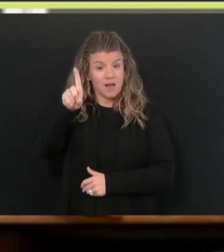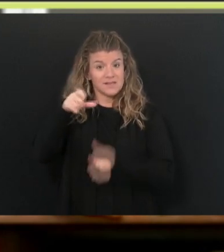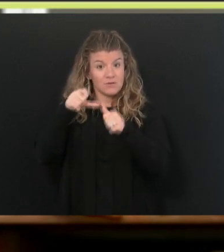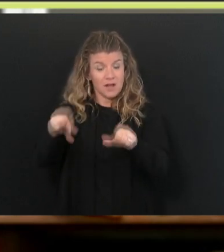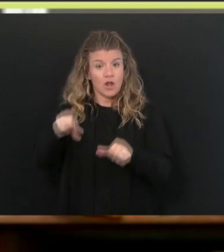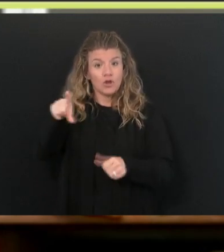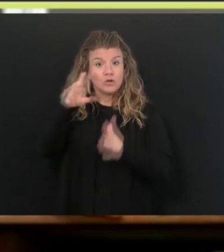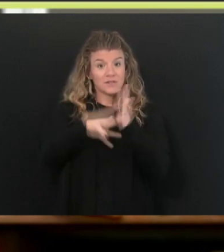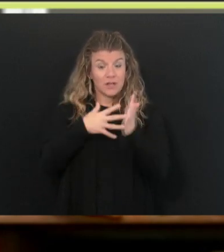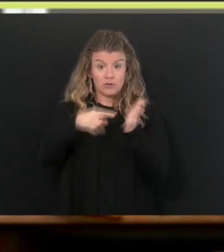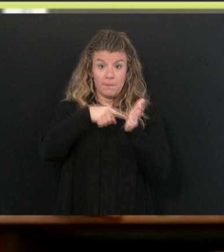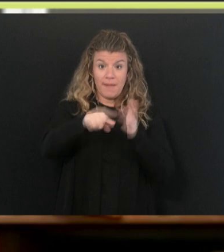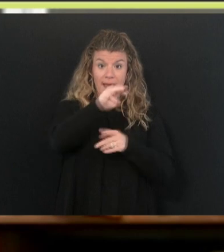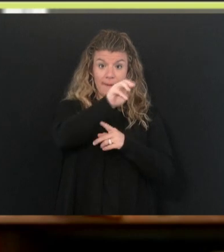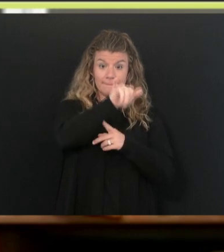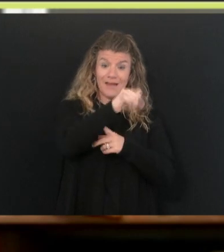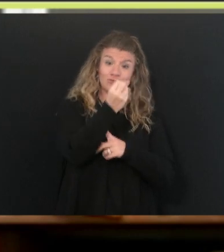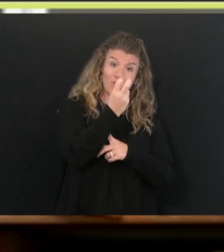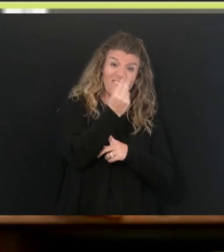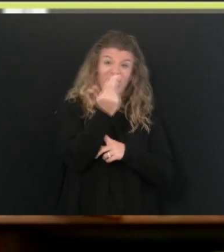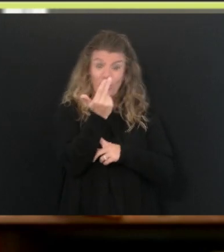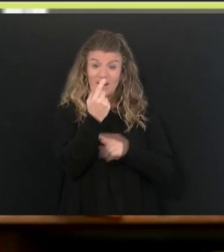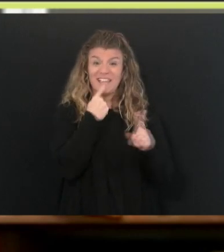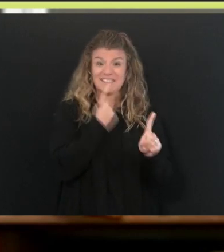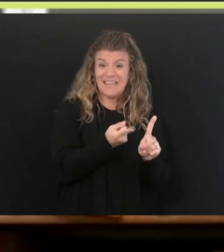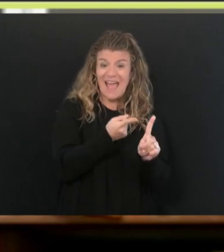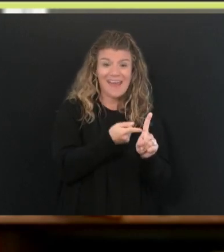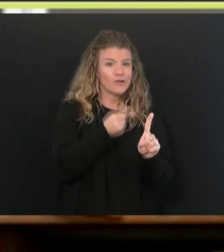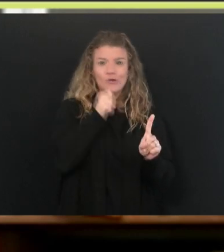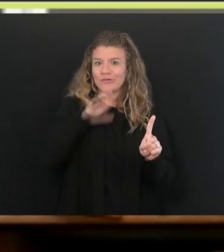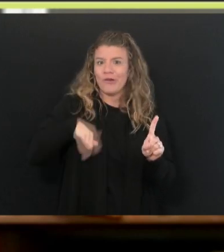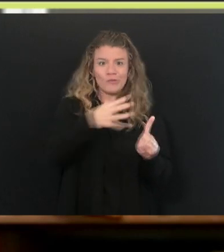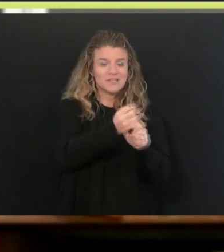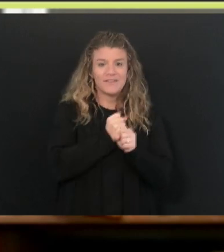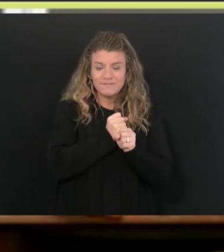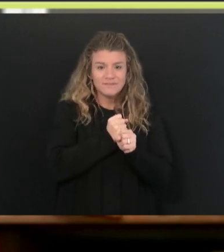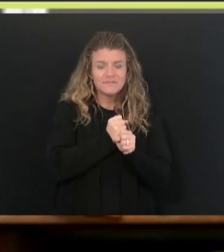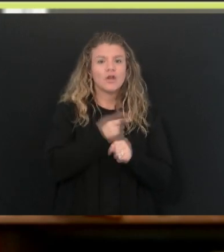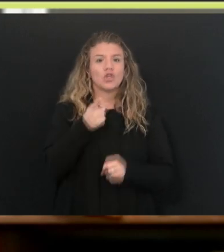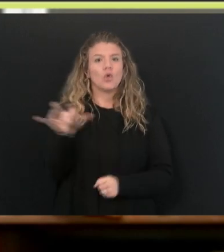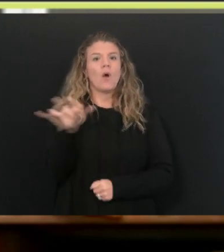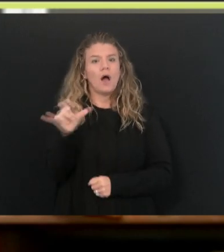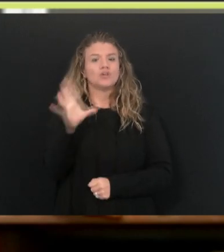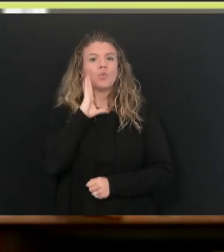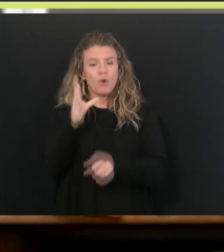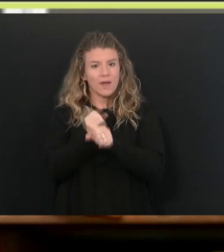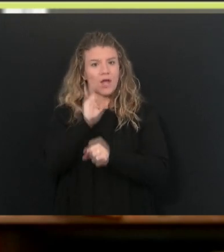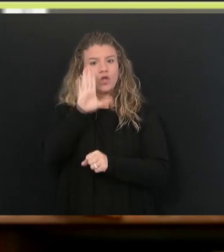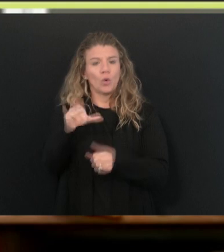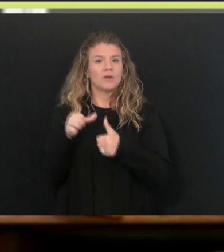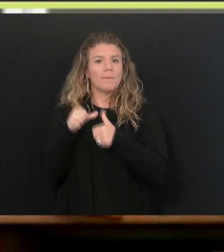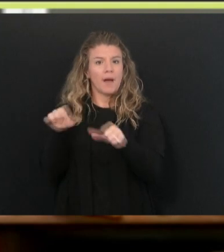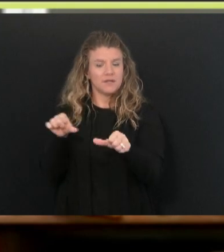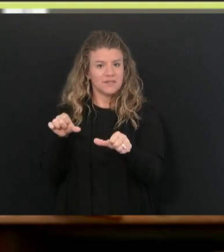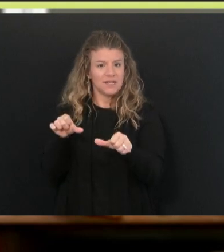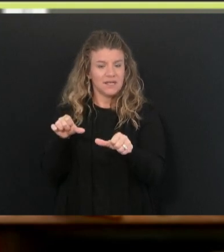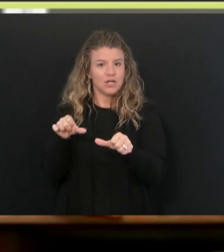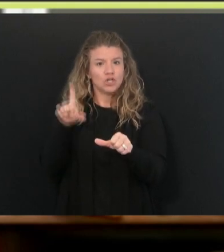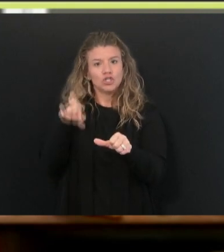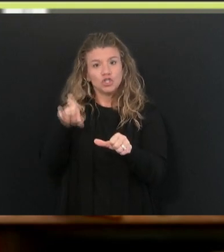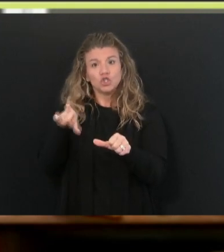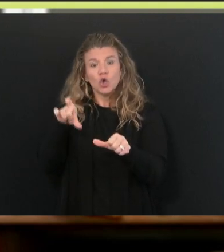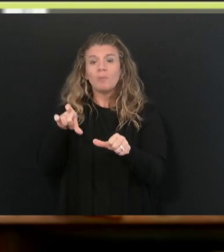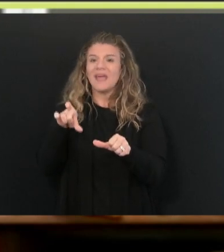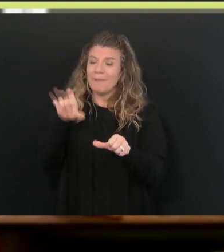paid May the 12th or May the 13th and did not receive payment, you're also going to receive payment no later